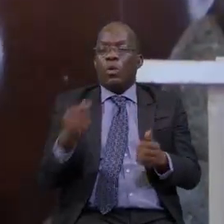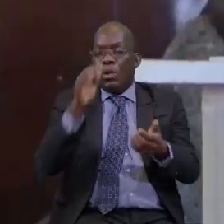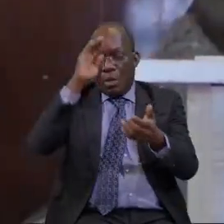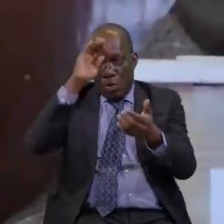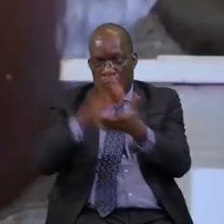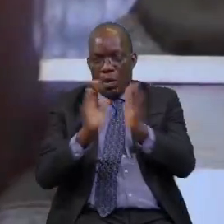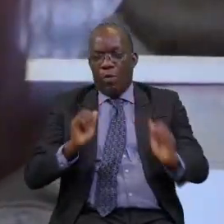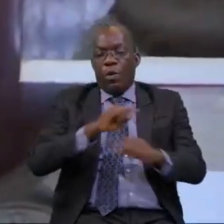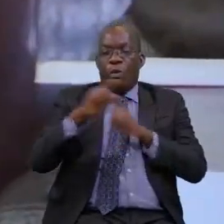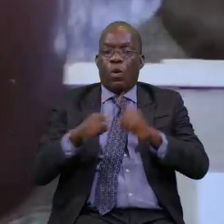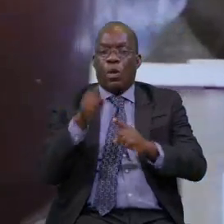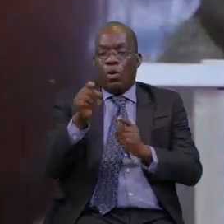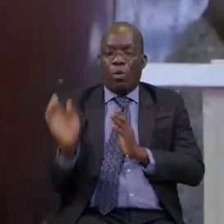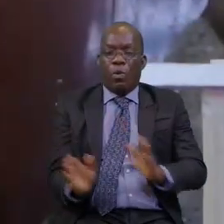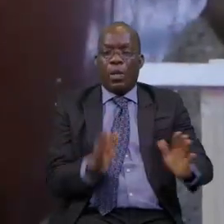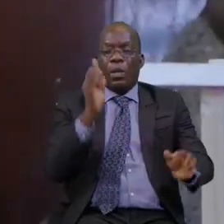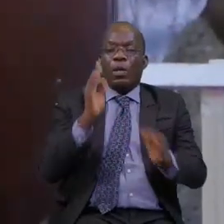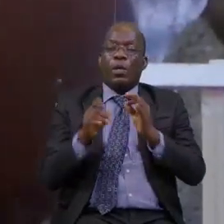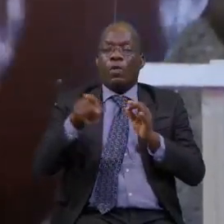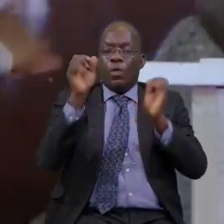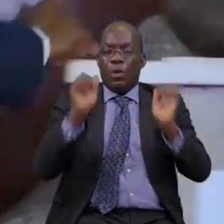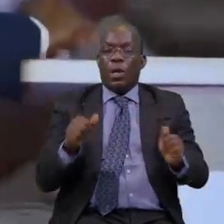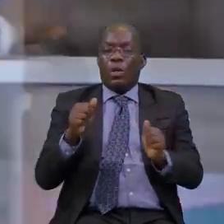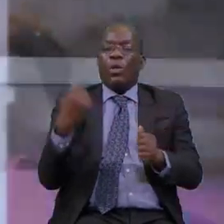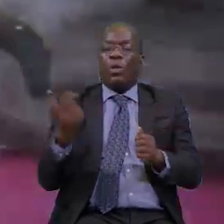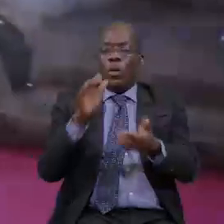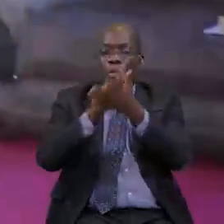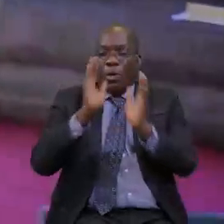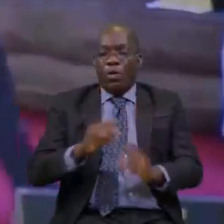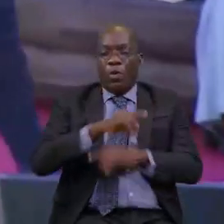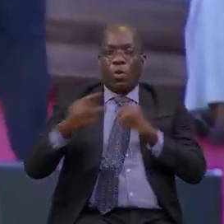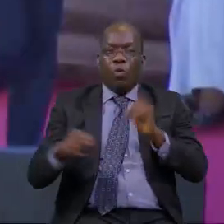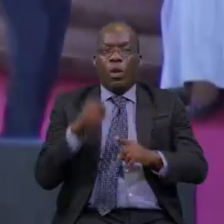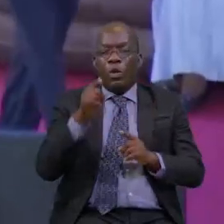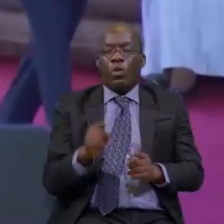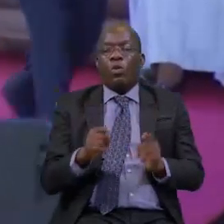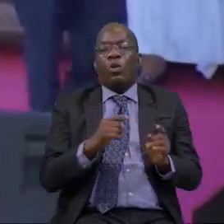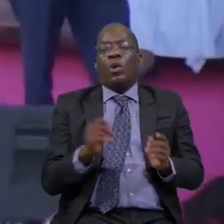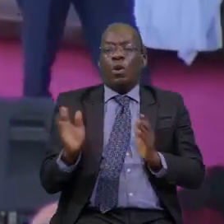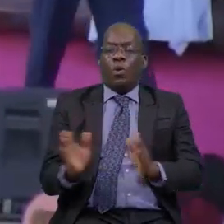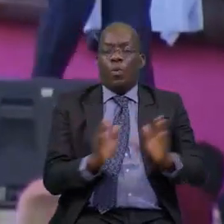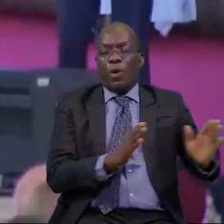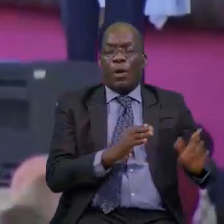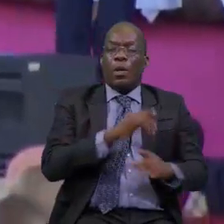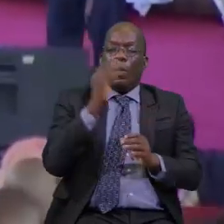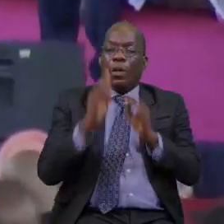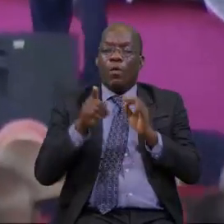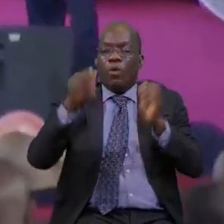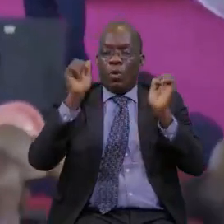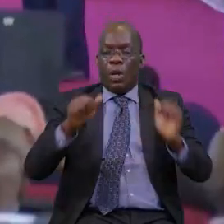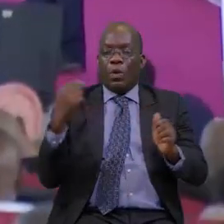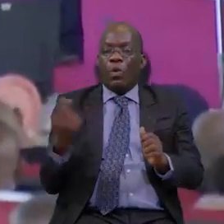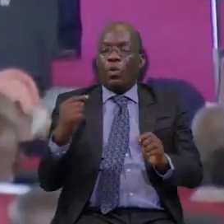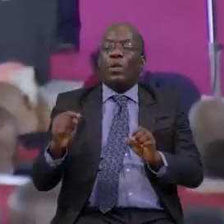can only believe when you project, if you can only believe when you perform, if you can